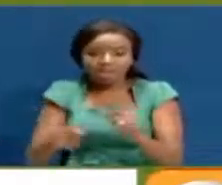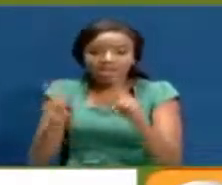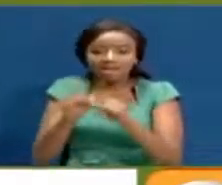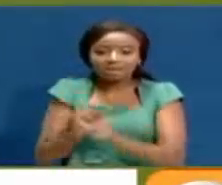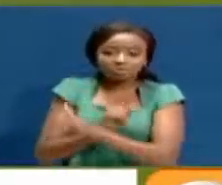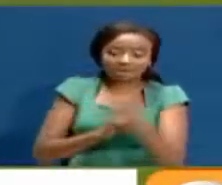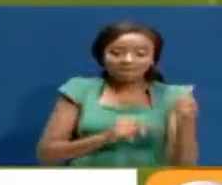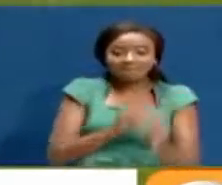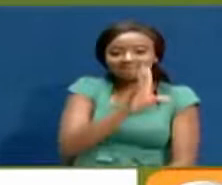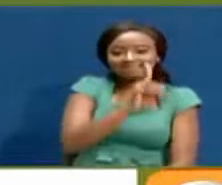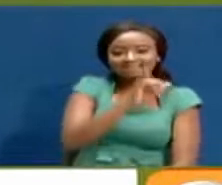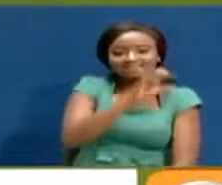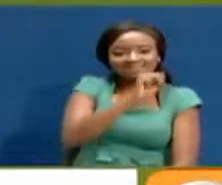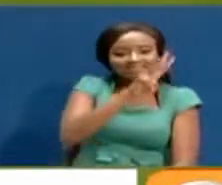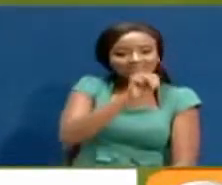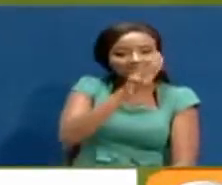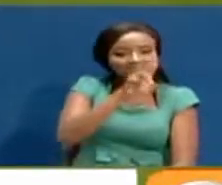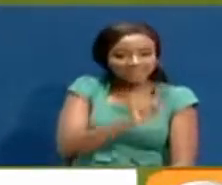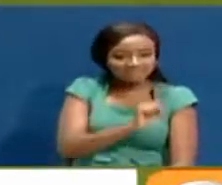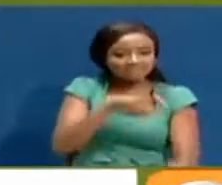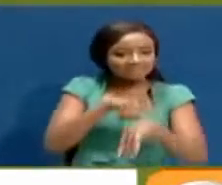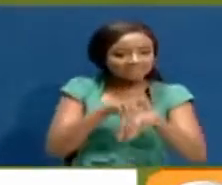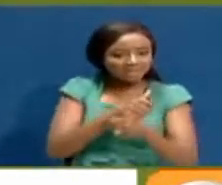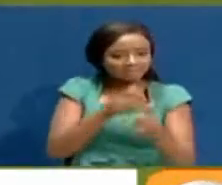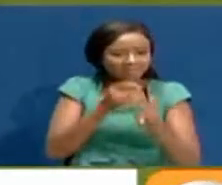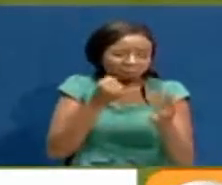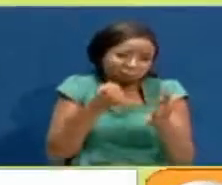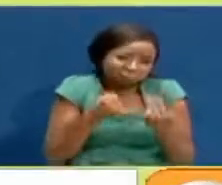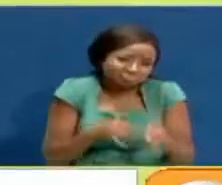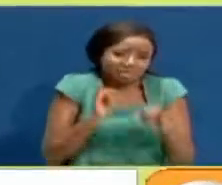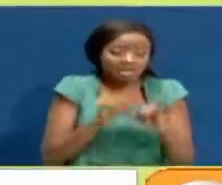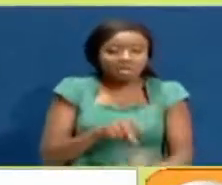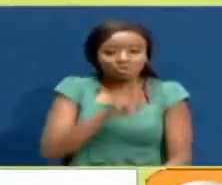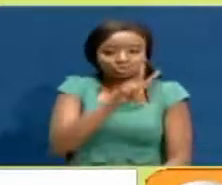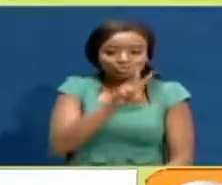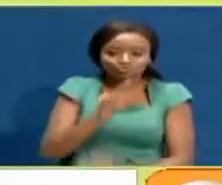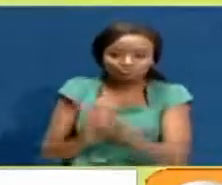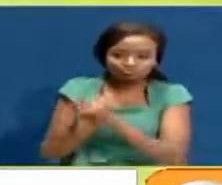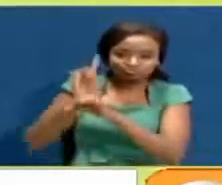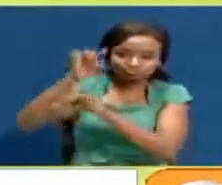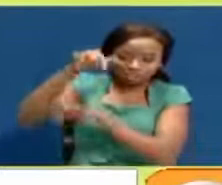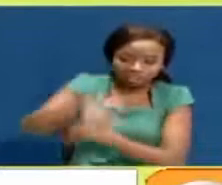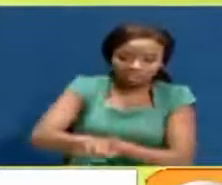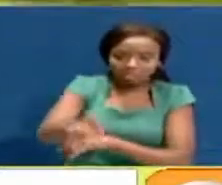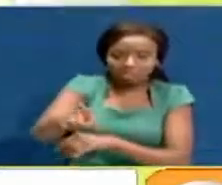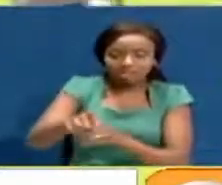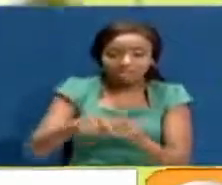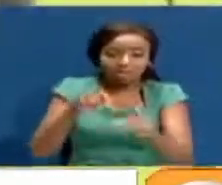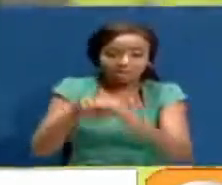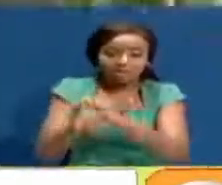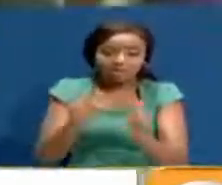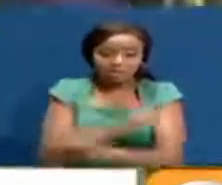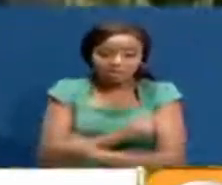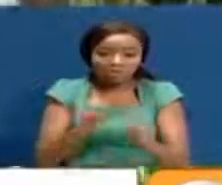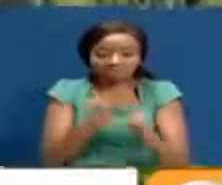Lab, had a torrid time today and only managed a 2 over par 74 for a joint 14th place together